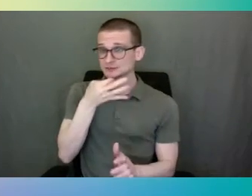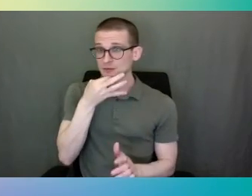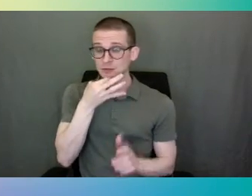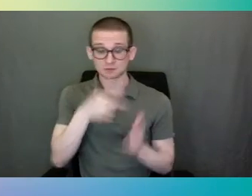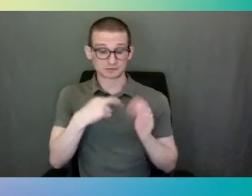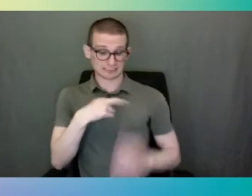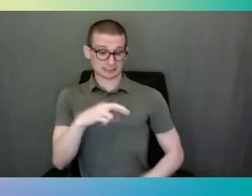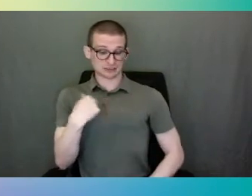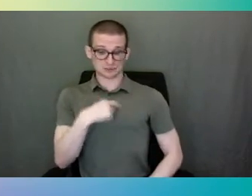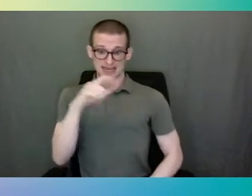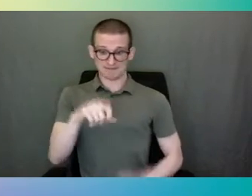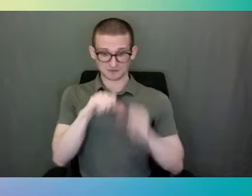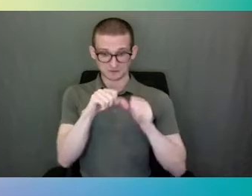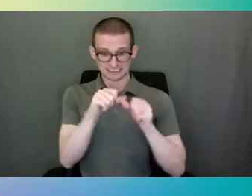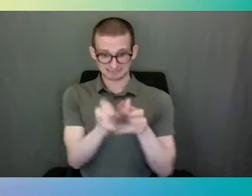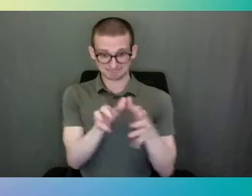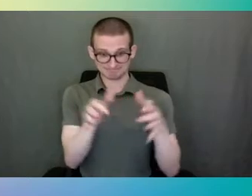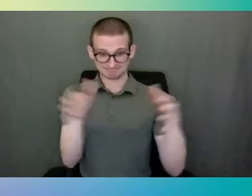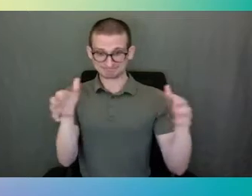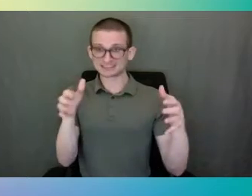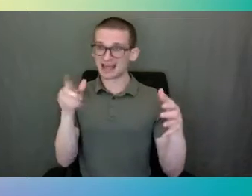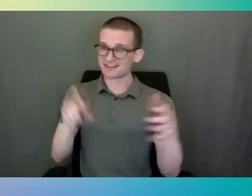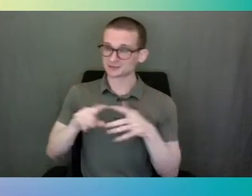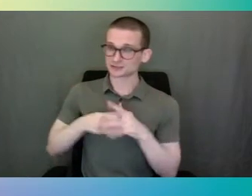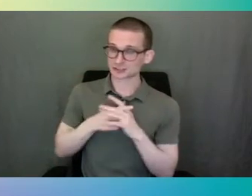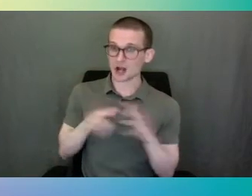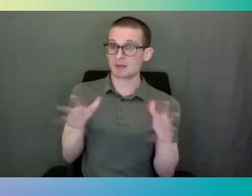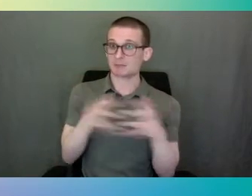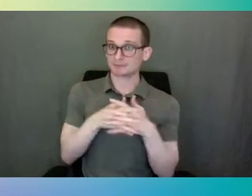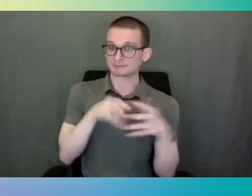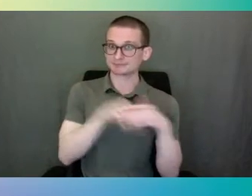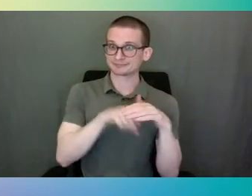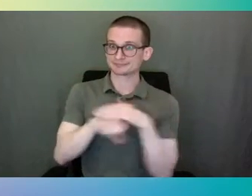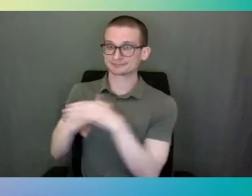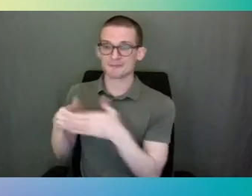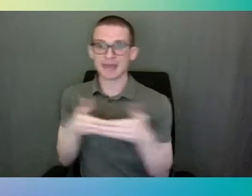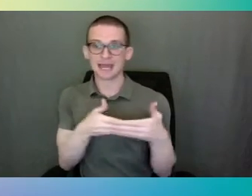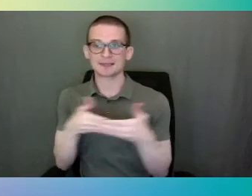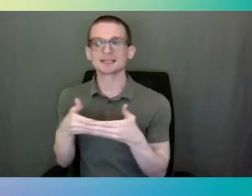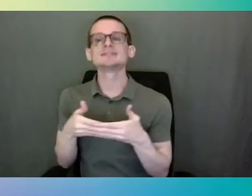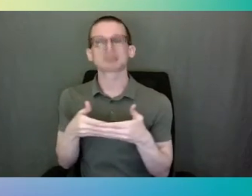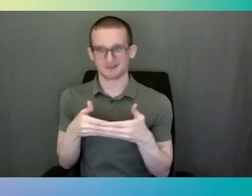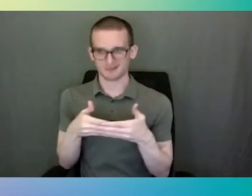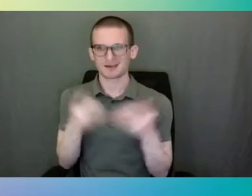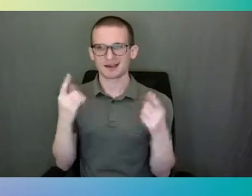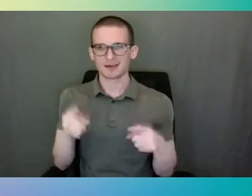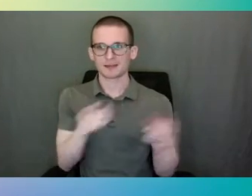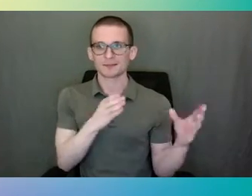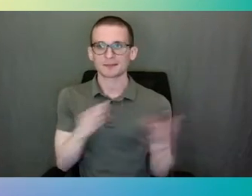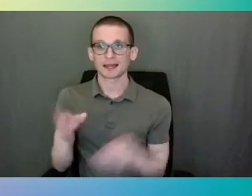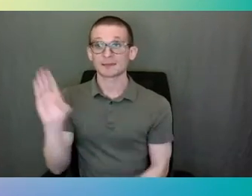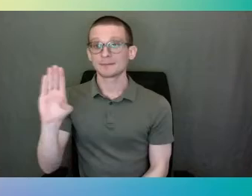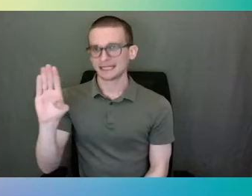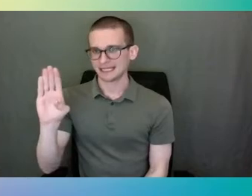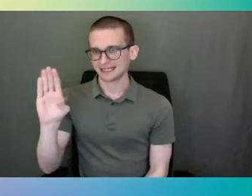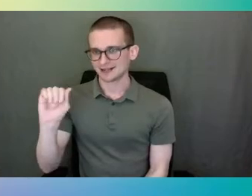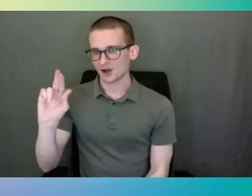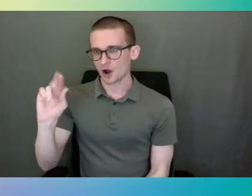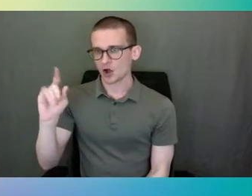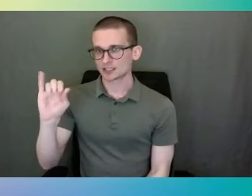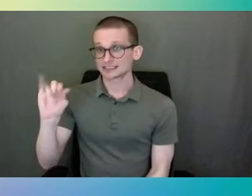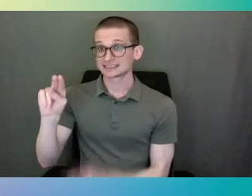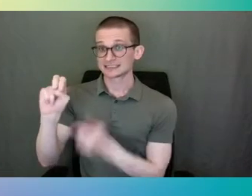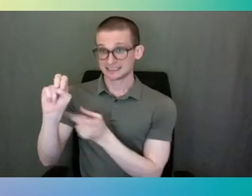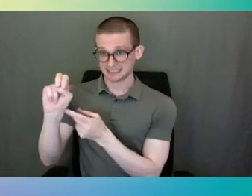making babies, then all of a sudden Plan B came along. Augustine was one of the ones that introduced this. He